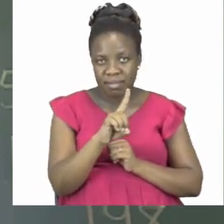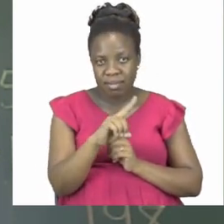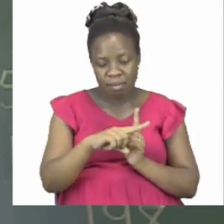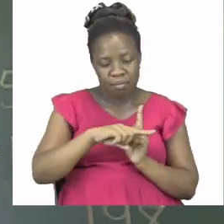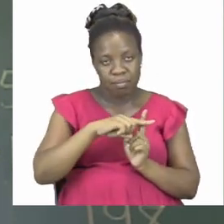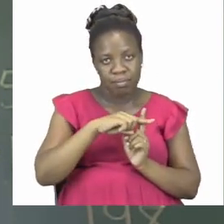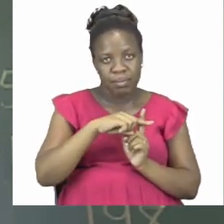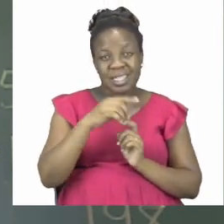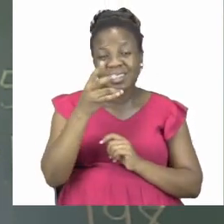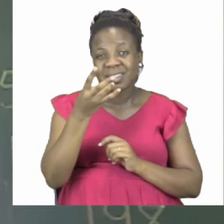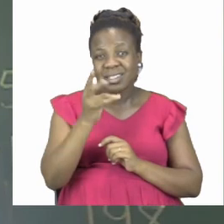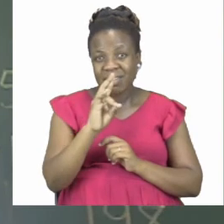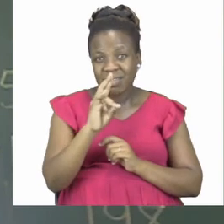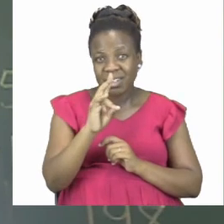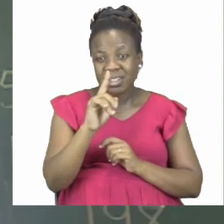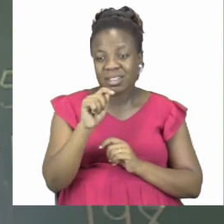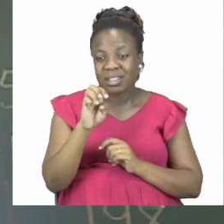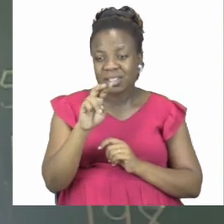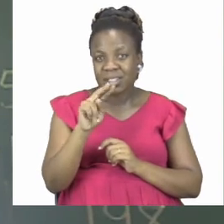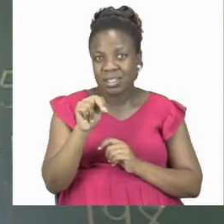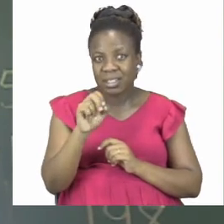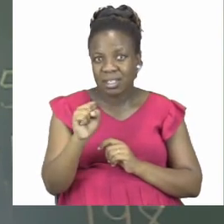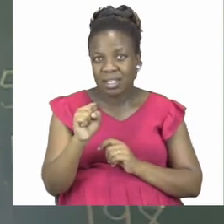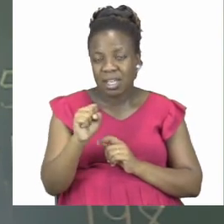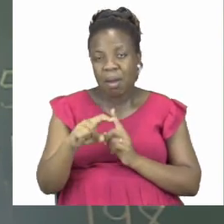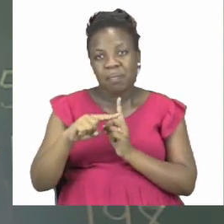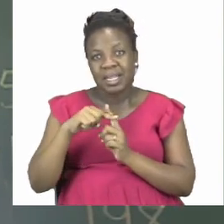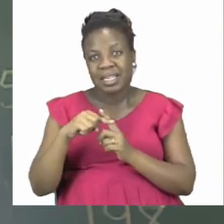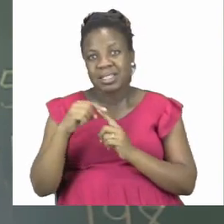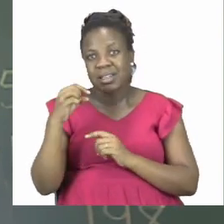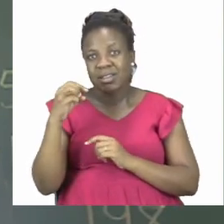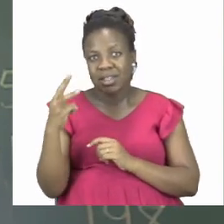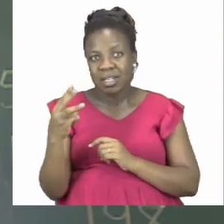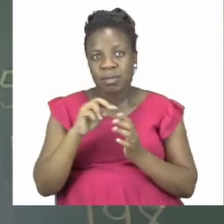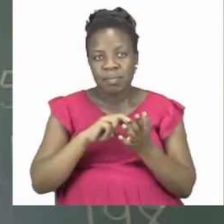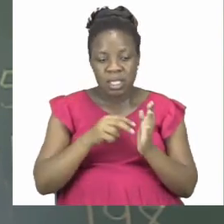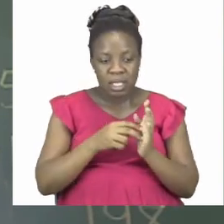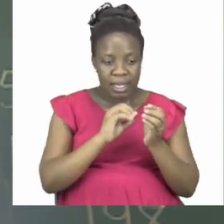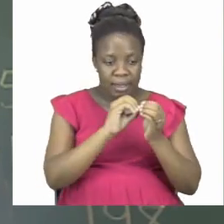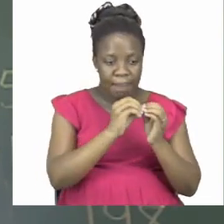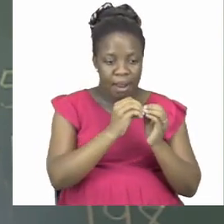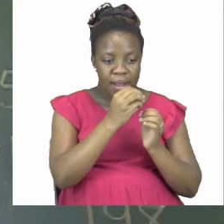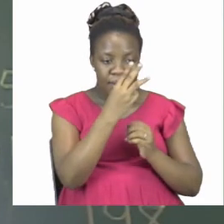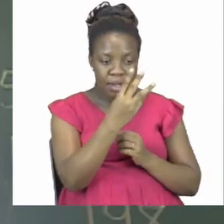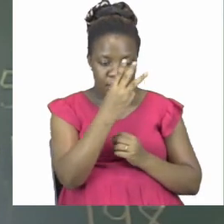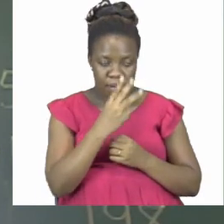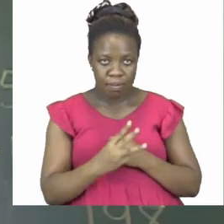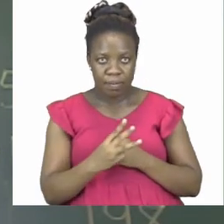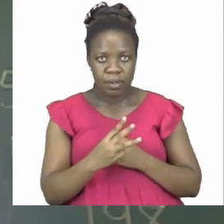300s, which means this 3 becomes the first digit to be written. After that, we say